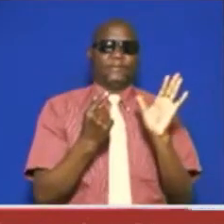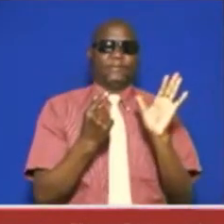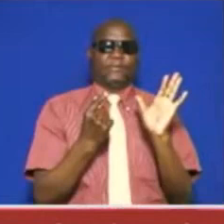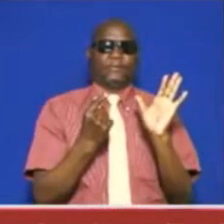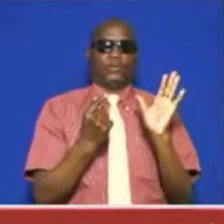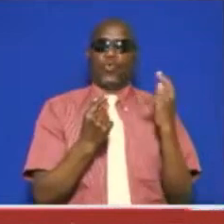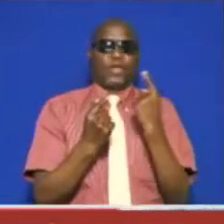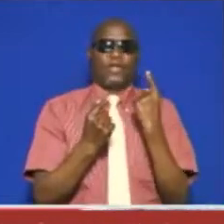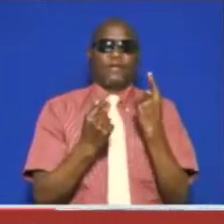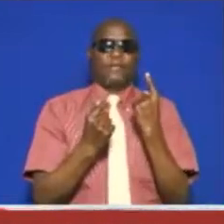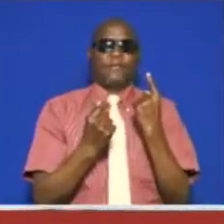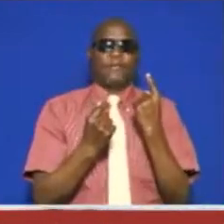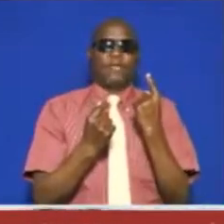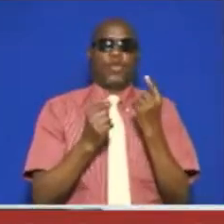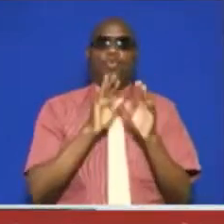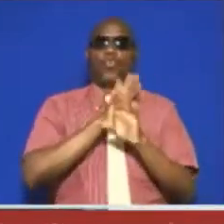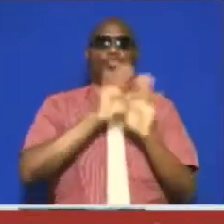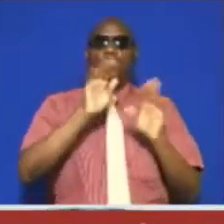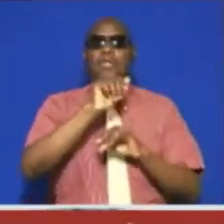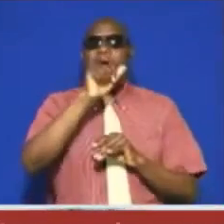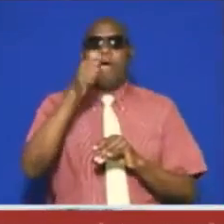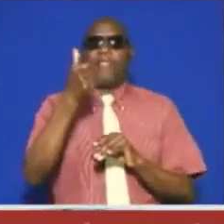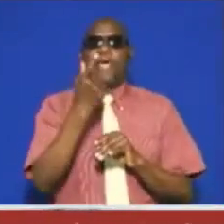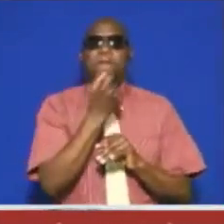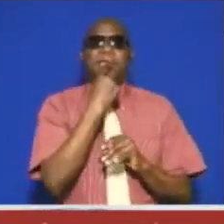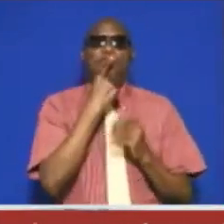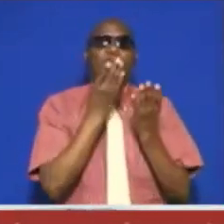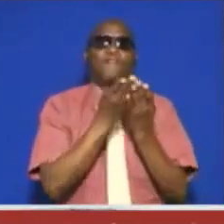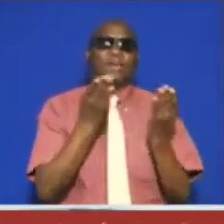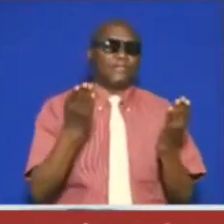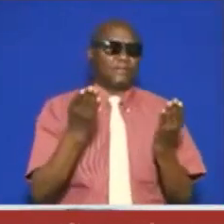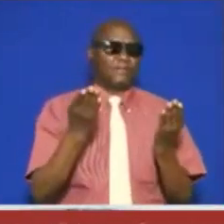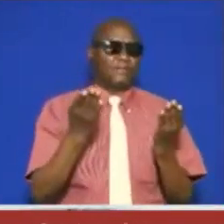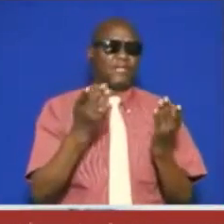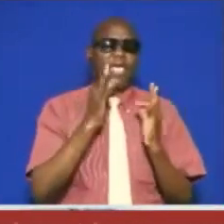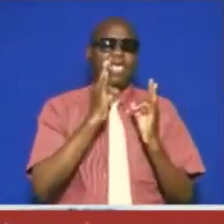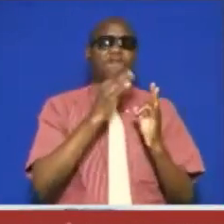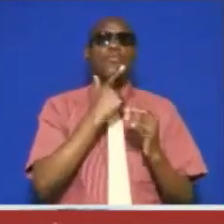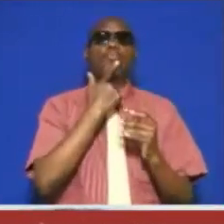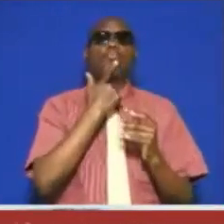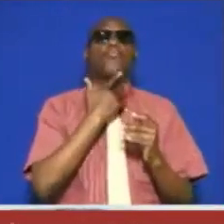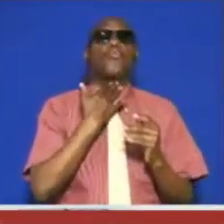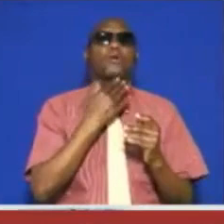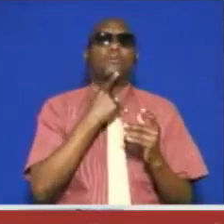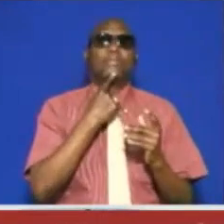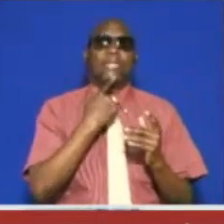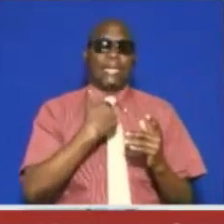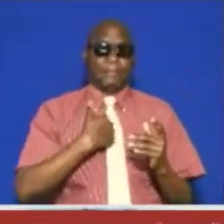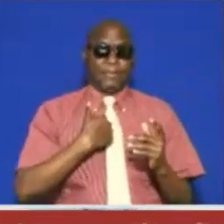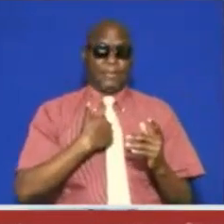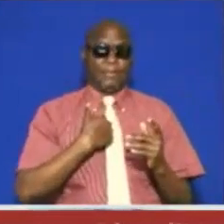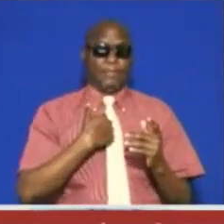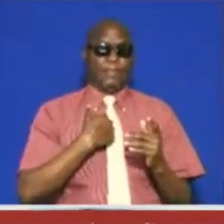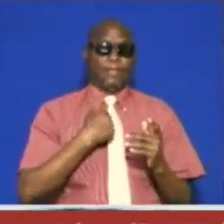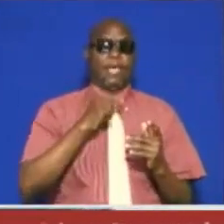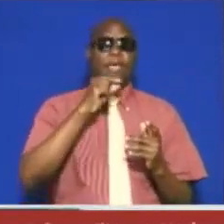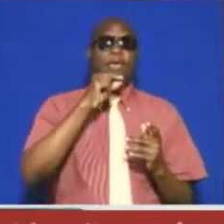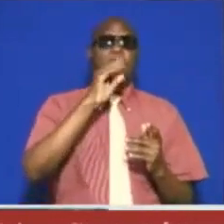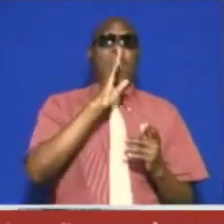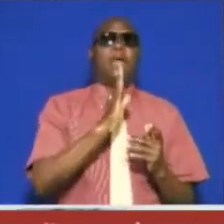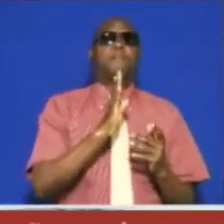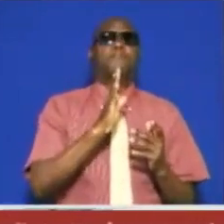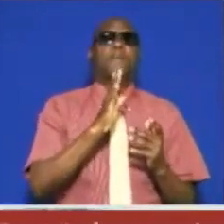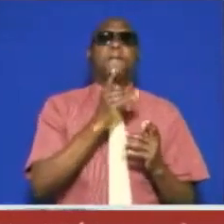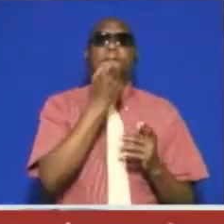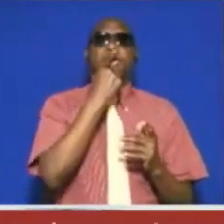only, and not any other medical device. So if you want to tell me that we as medical laboratory professions,